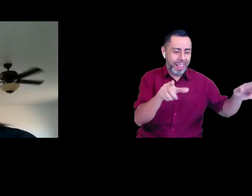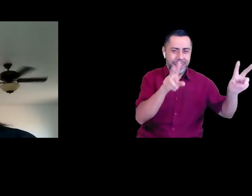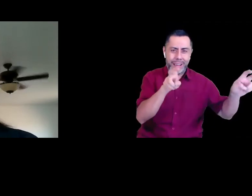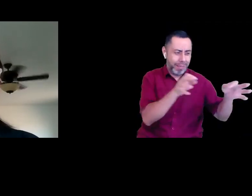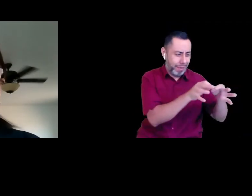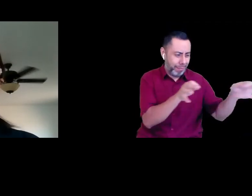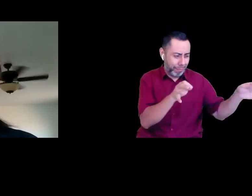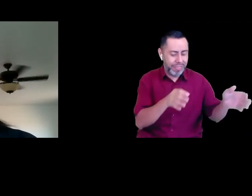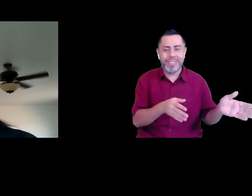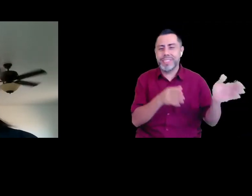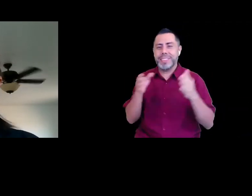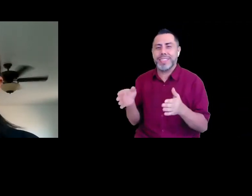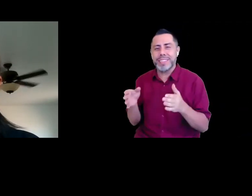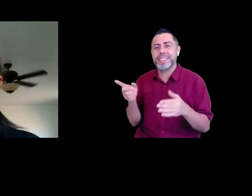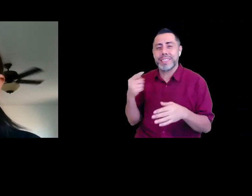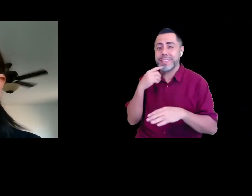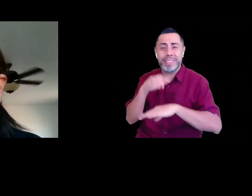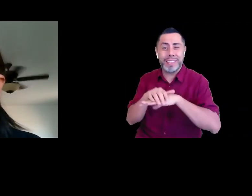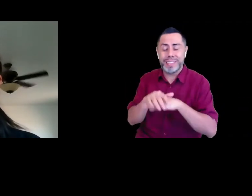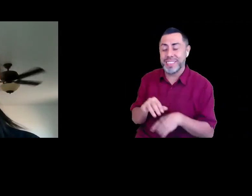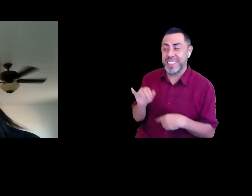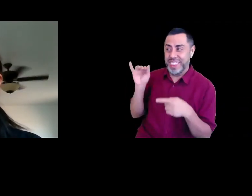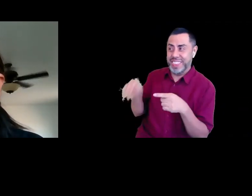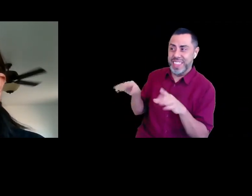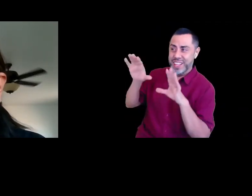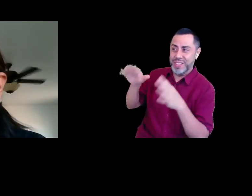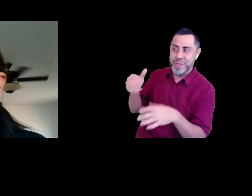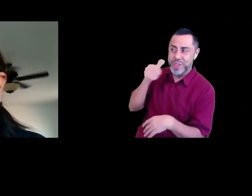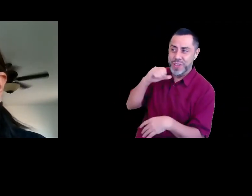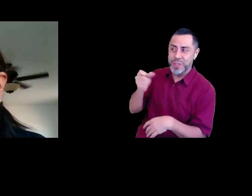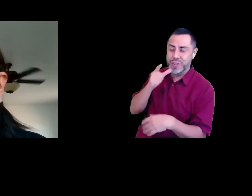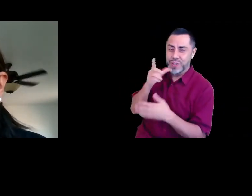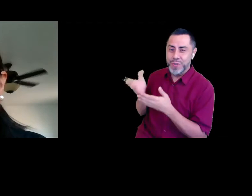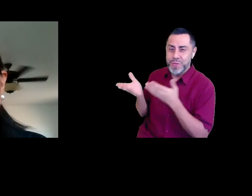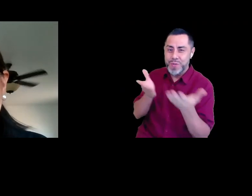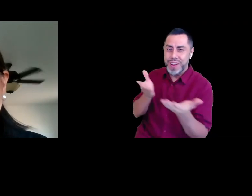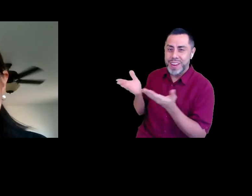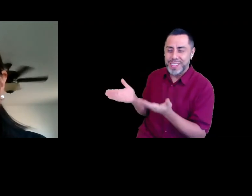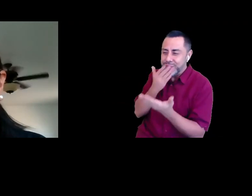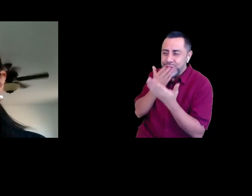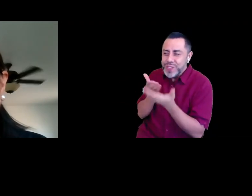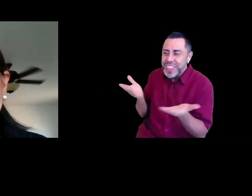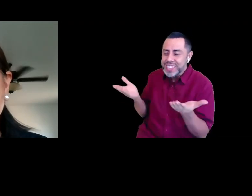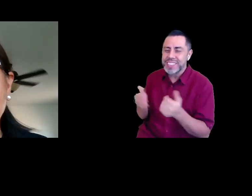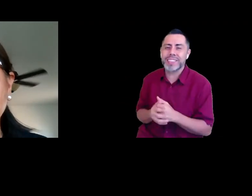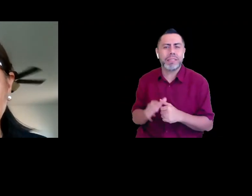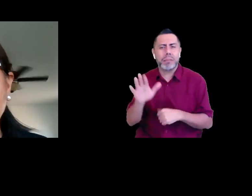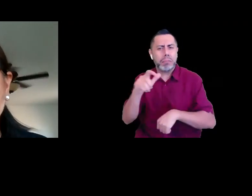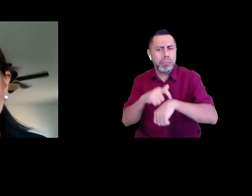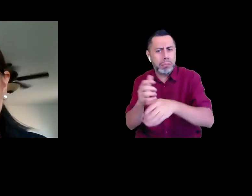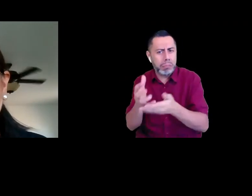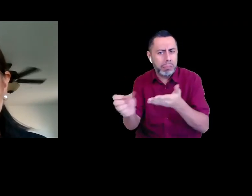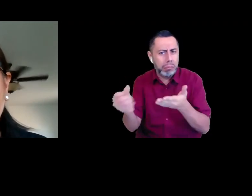out of time or if we're at a place for questions, but we as CHR workers, we